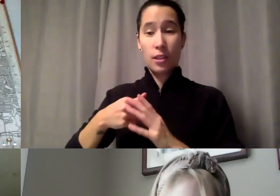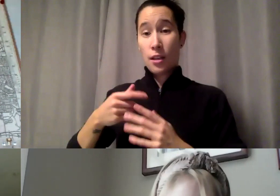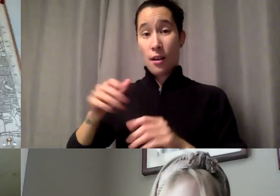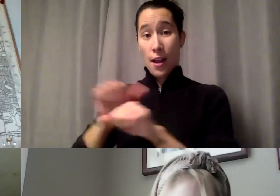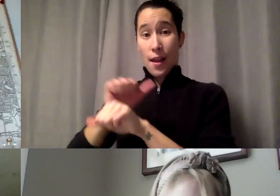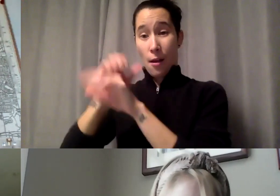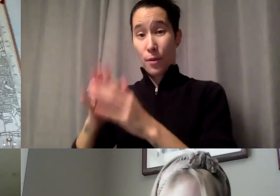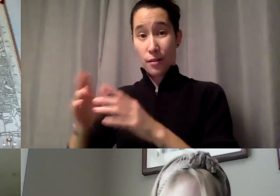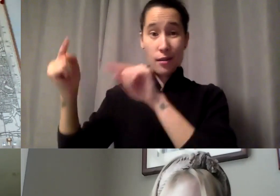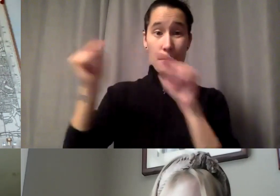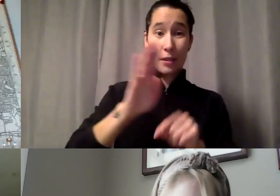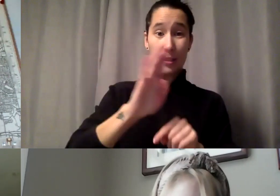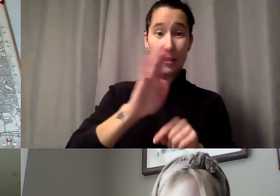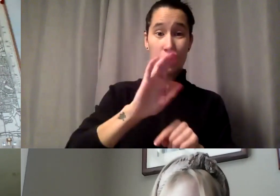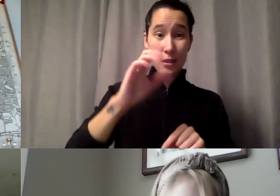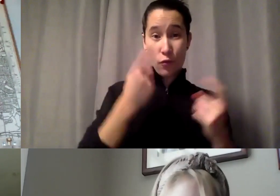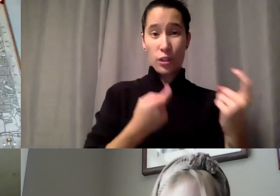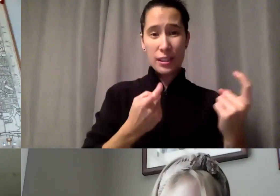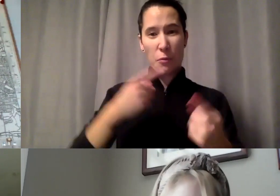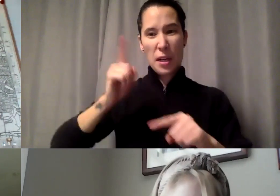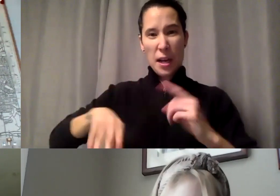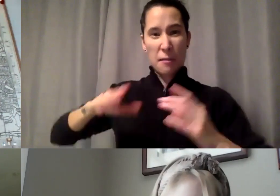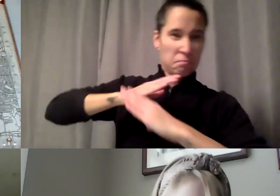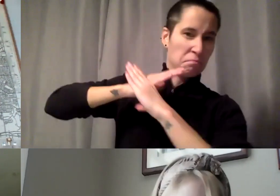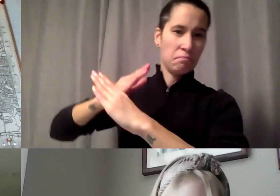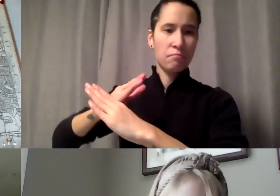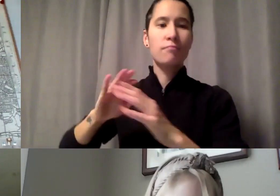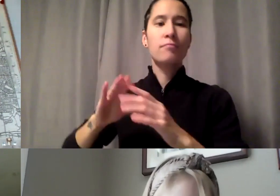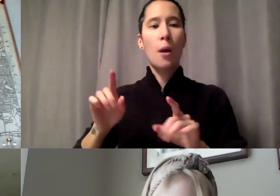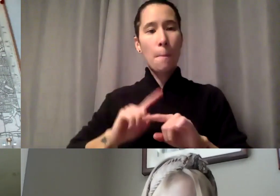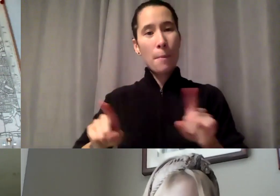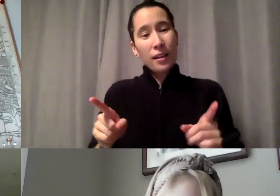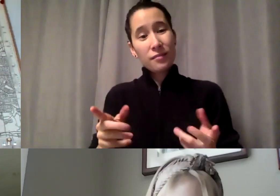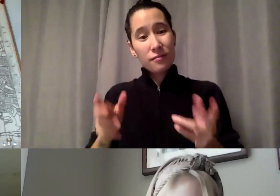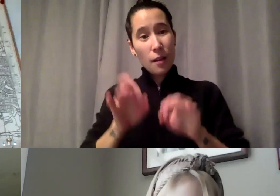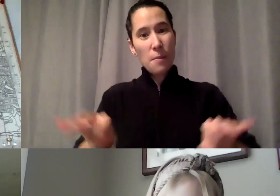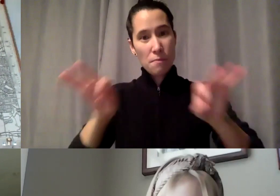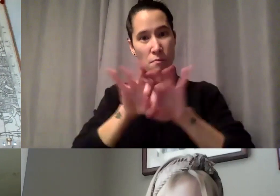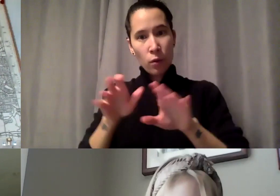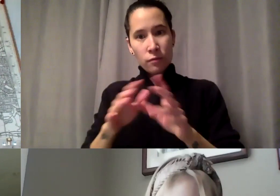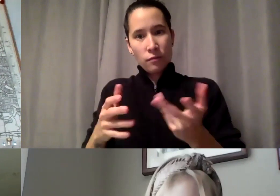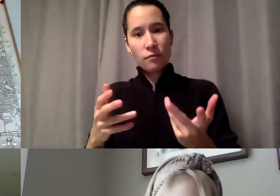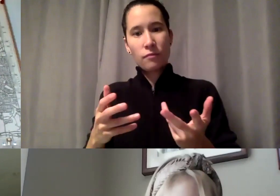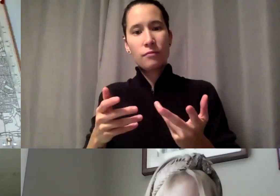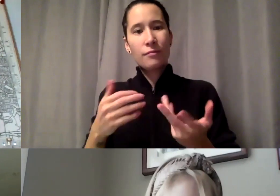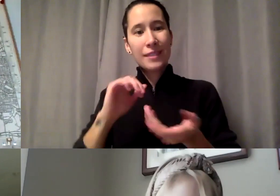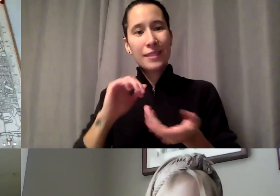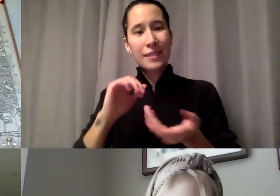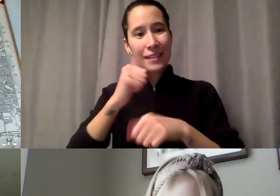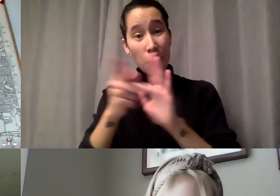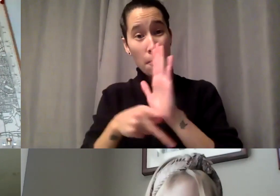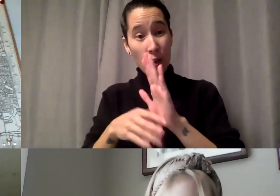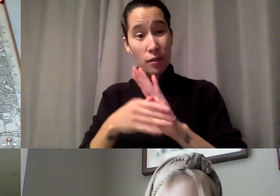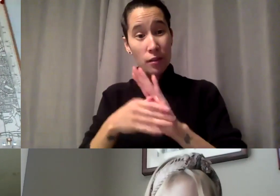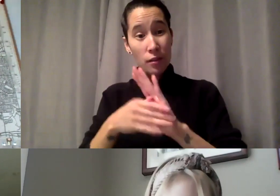to do a bit of a risk assessment and seeing what kind of policy you would also want to put in place. Can you prohibit people right